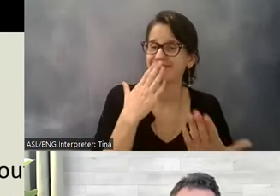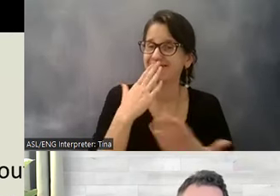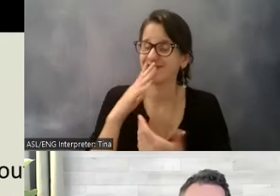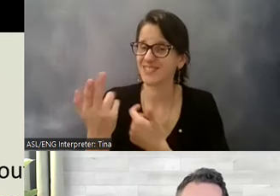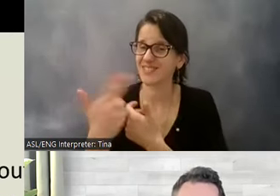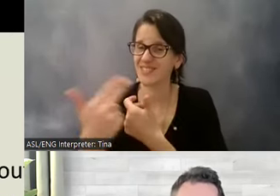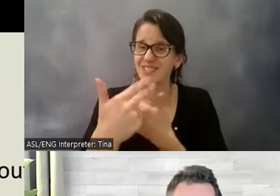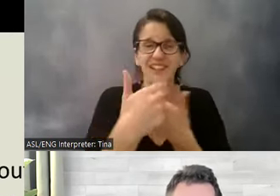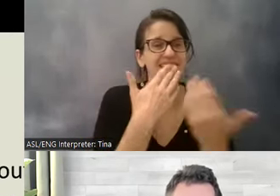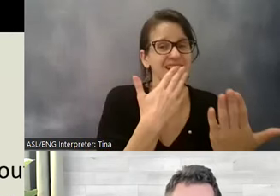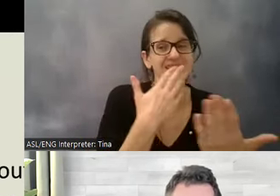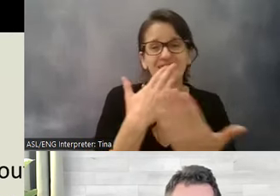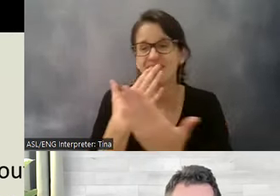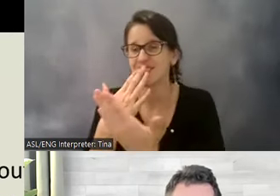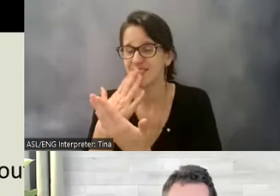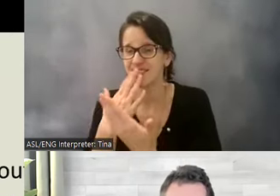everyone. Take care.